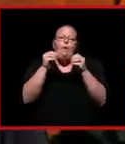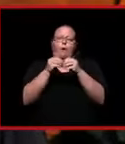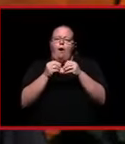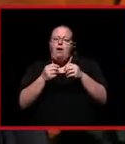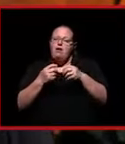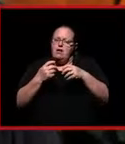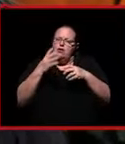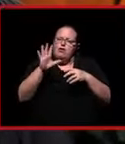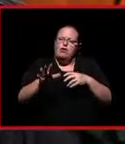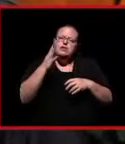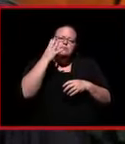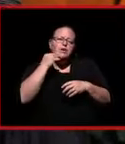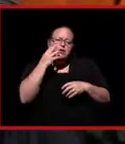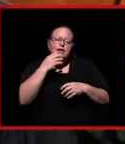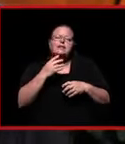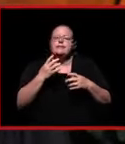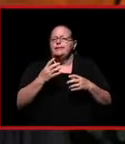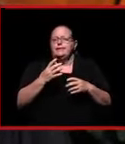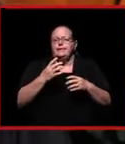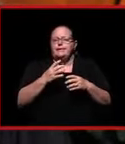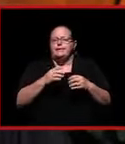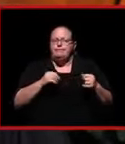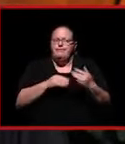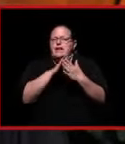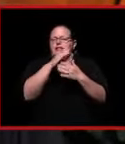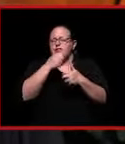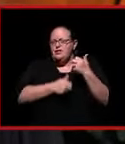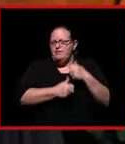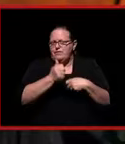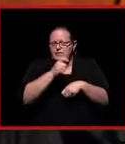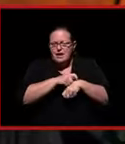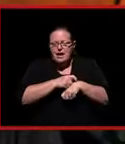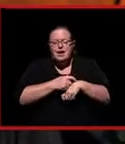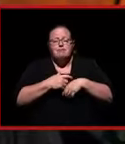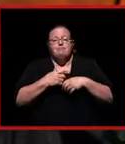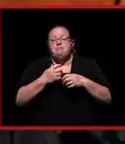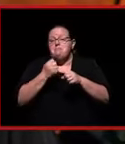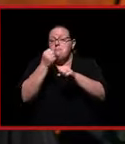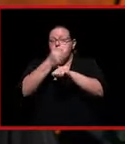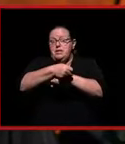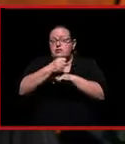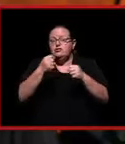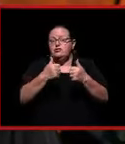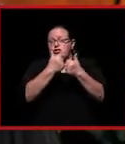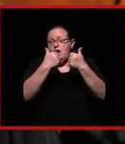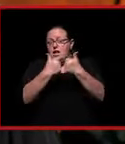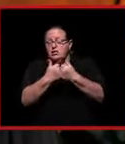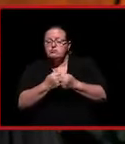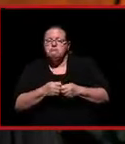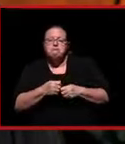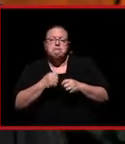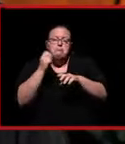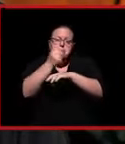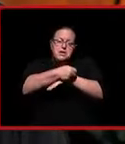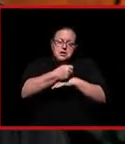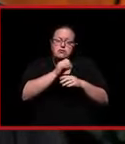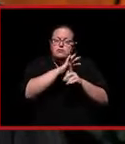resilience, your ability to bounce back from tough times, your ability to overcome challenging or changing circumstances,